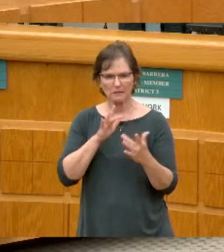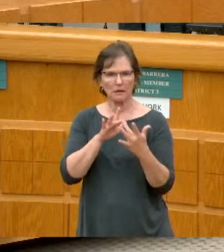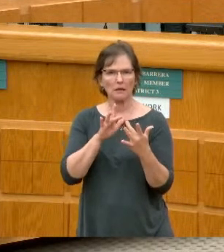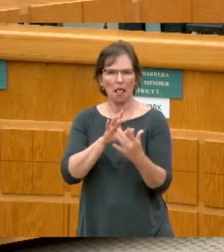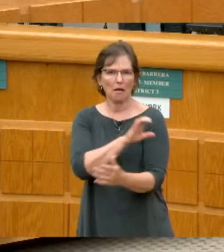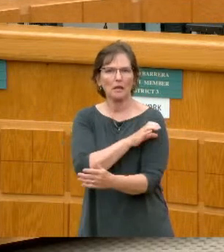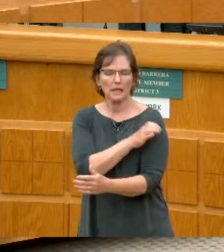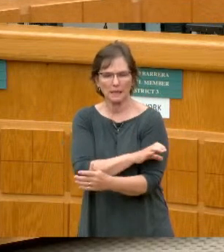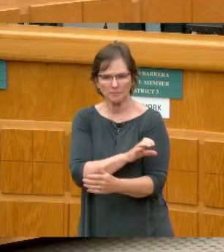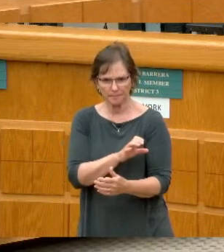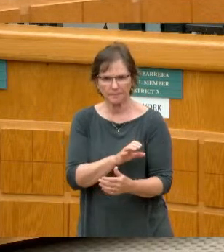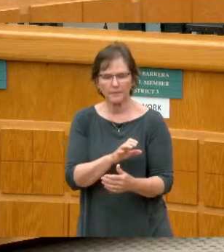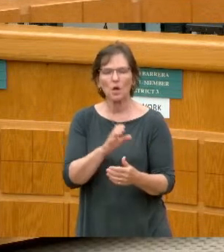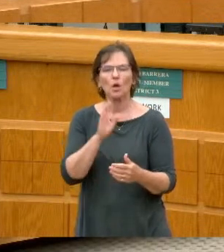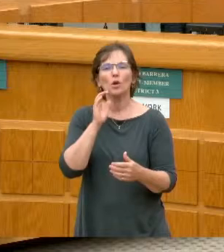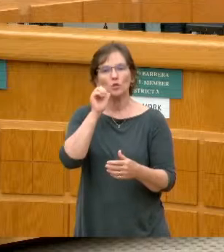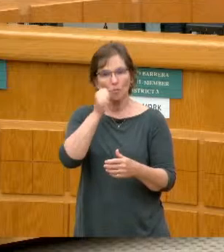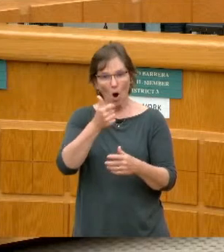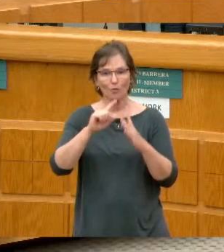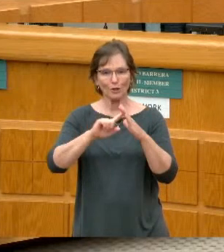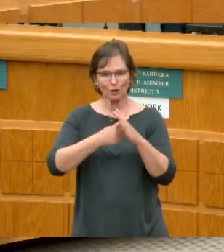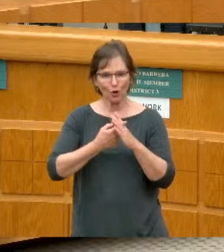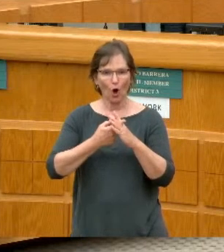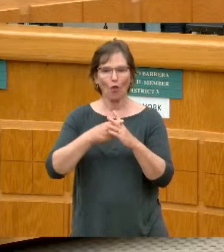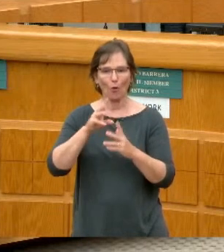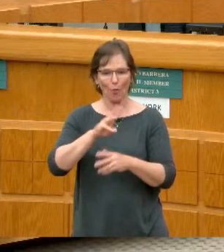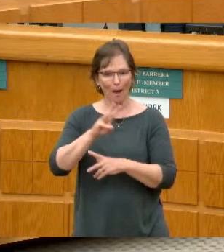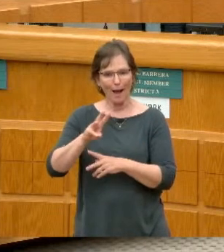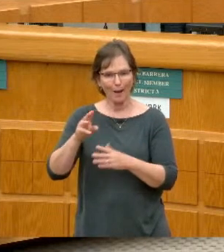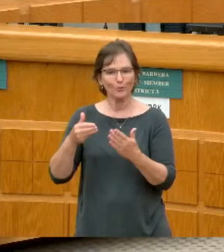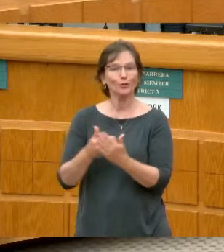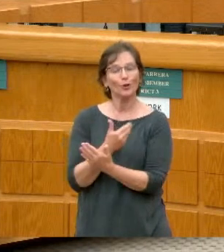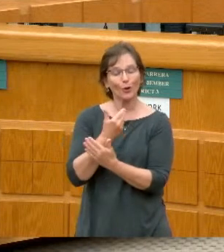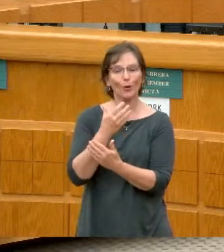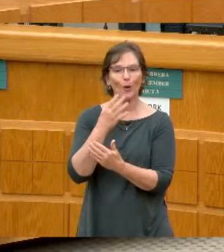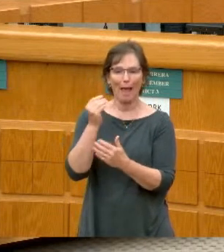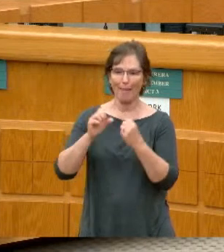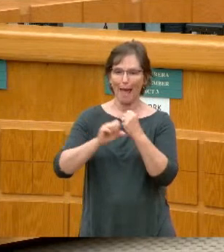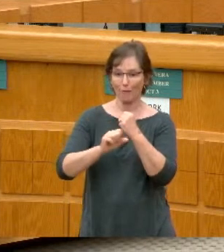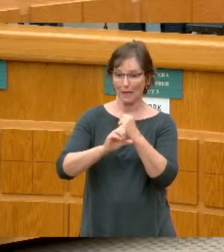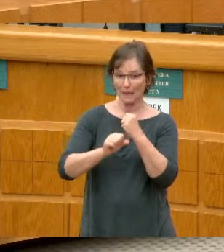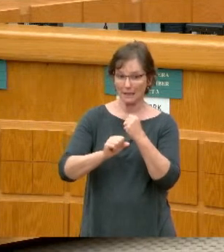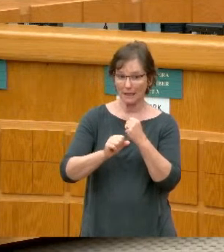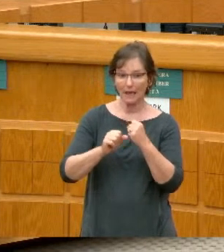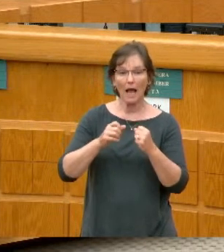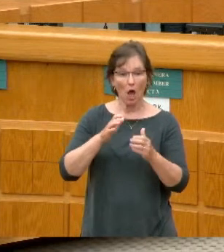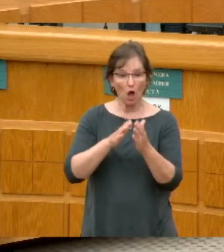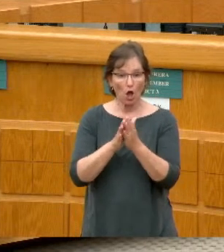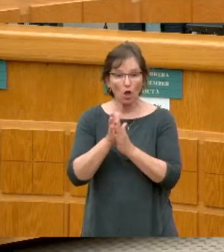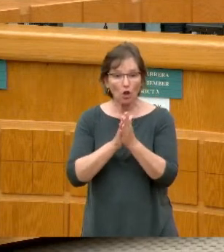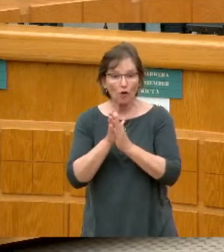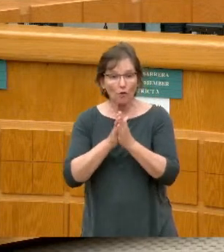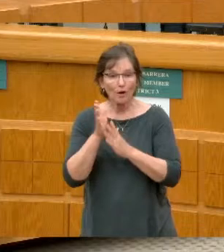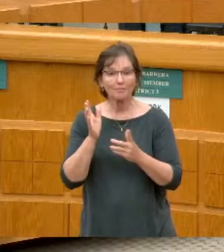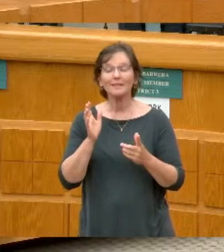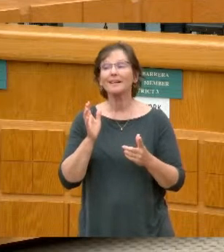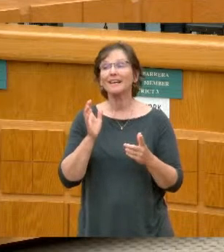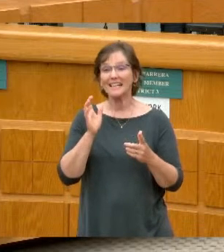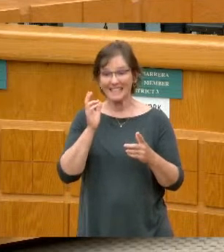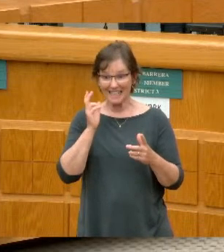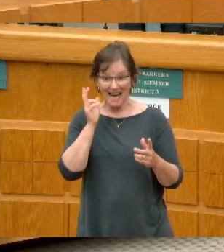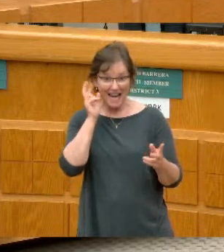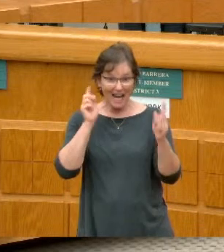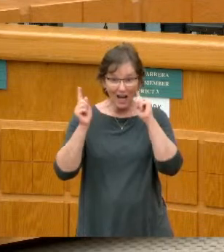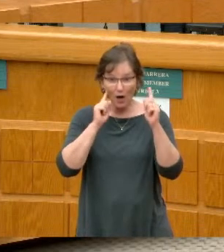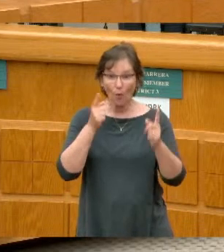you to make certain that we can assist you as well. So our COVID-19 clinic, our flu